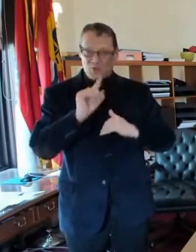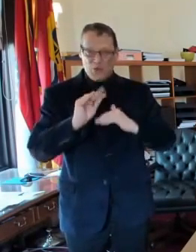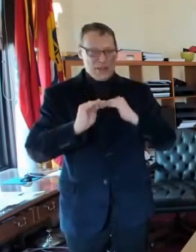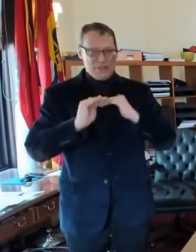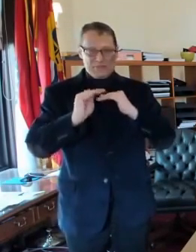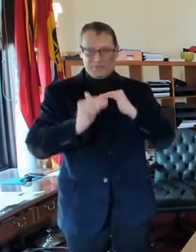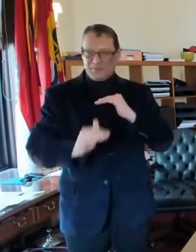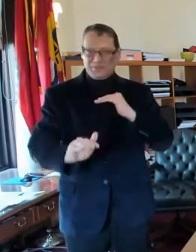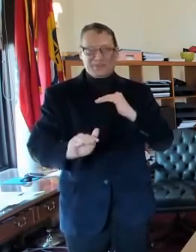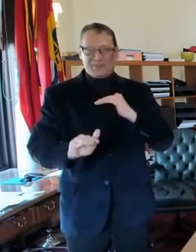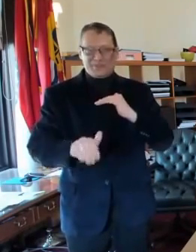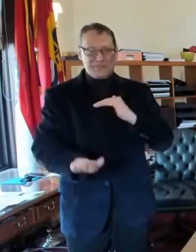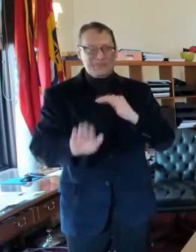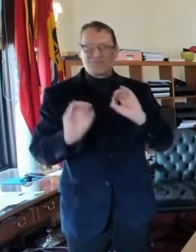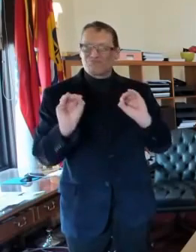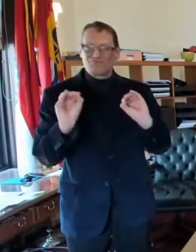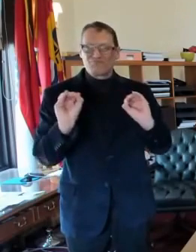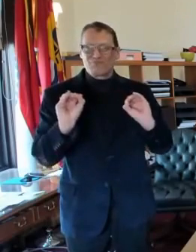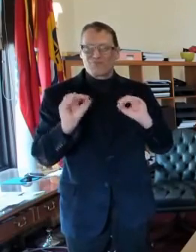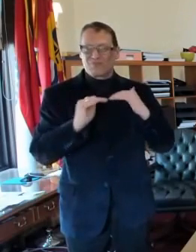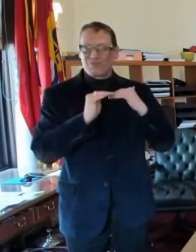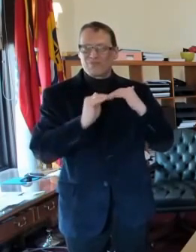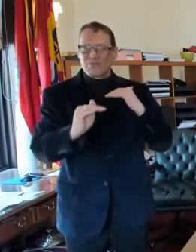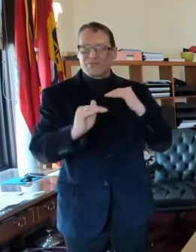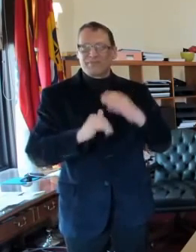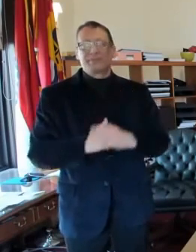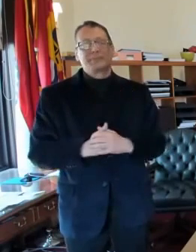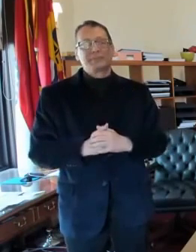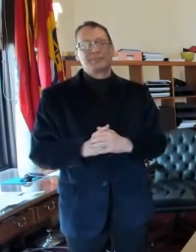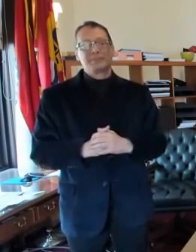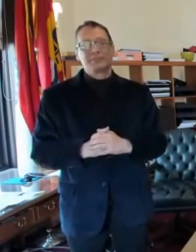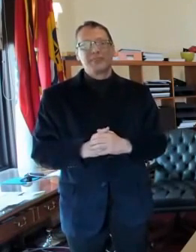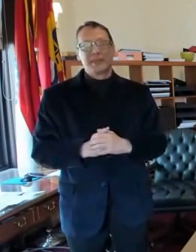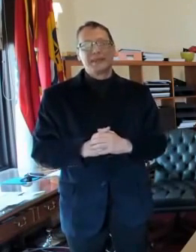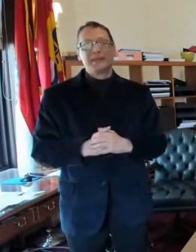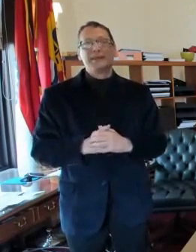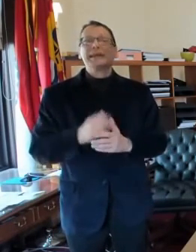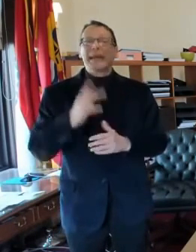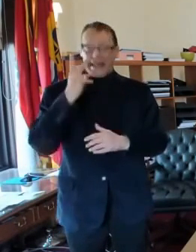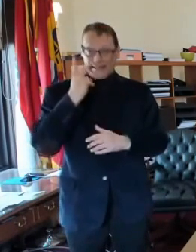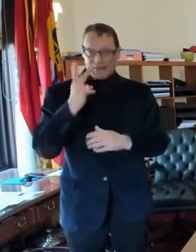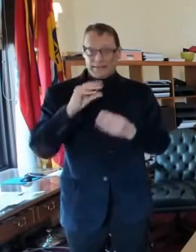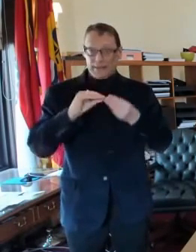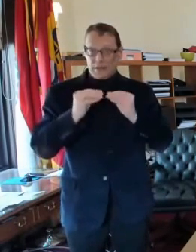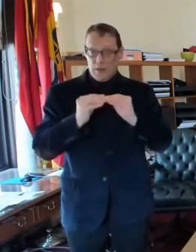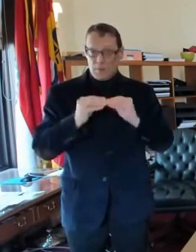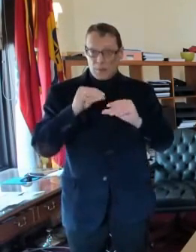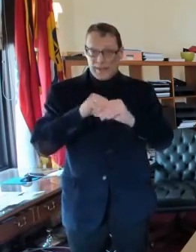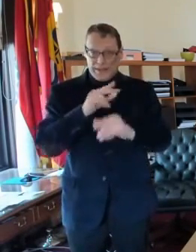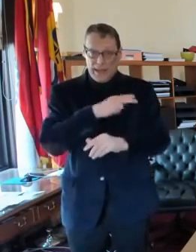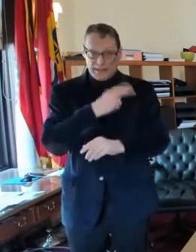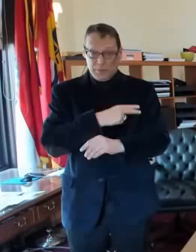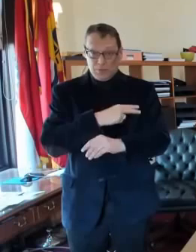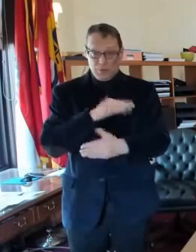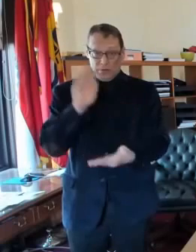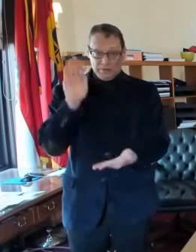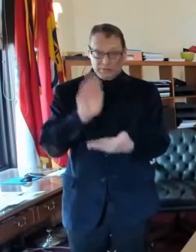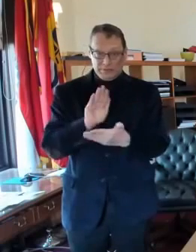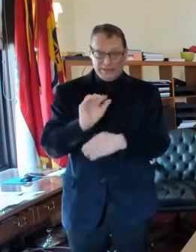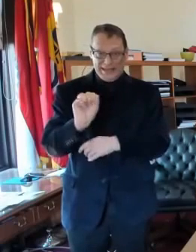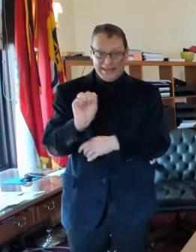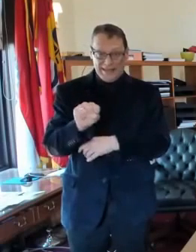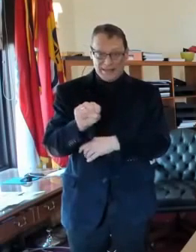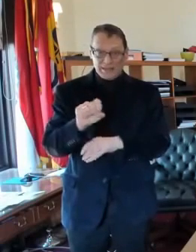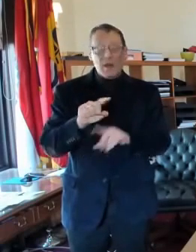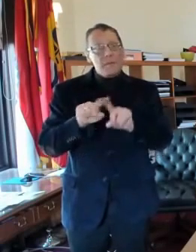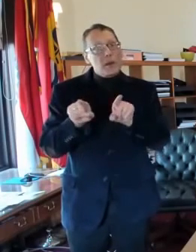or so of January. So we're continuing, we are seeing the number of people in hospitals go down, but we are continuing to see that